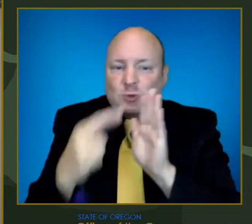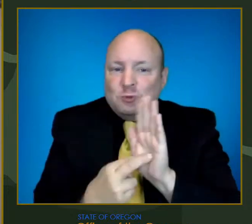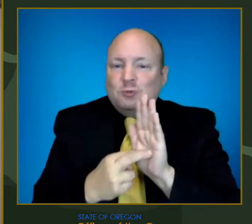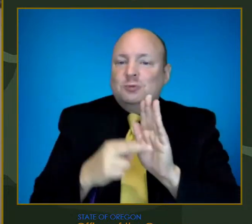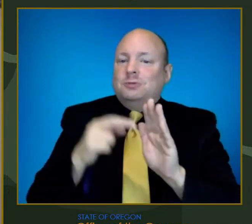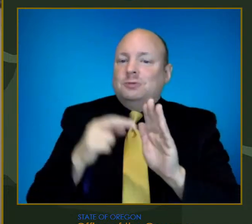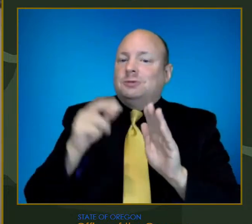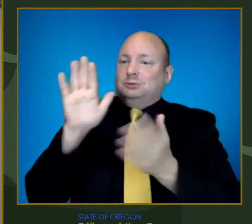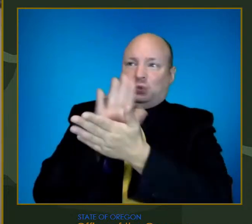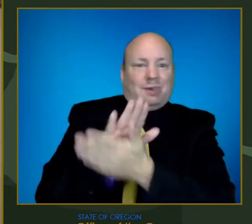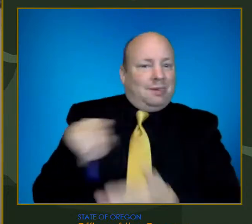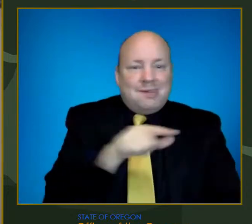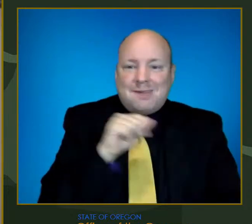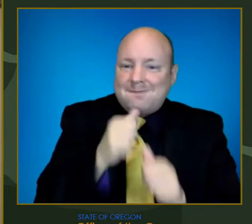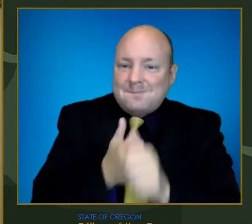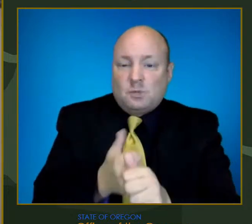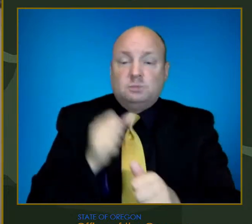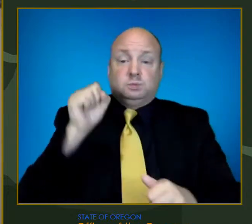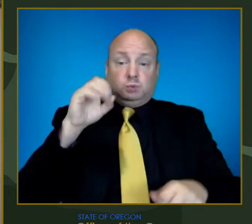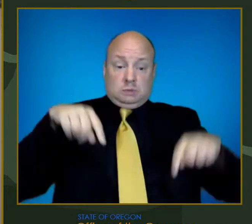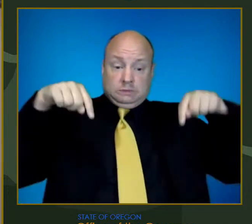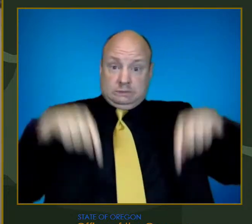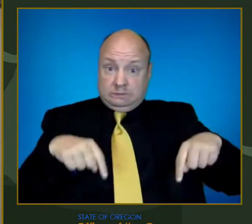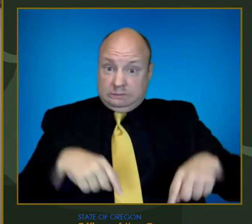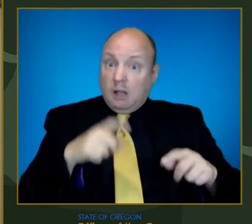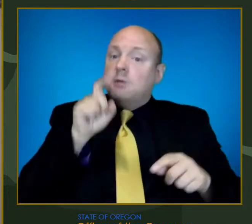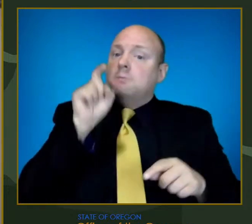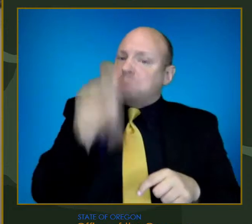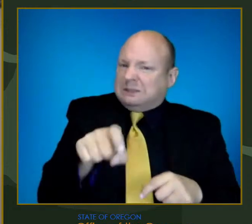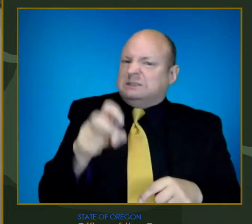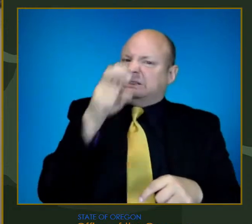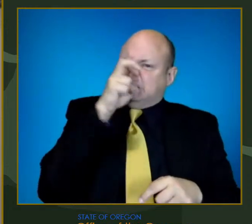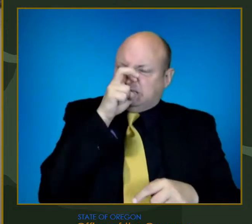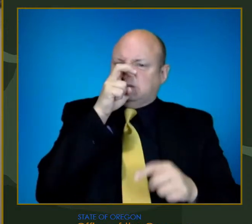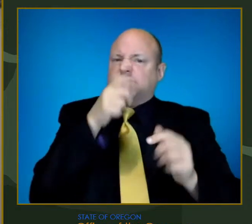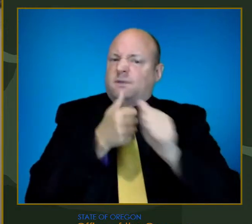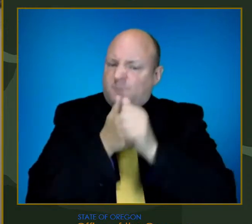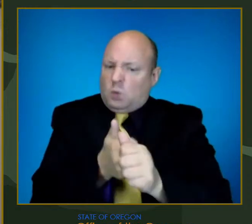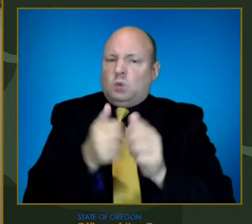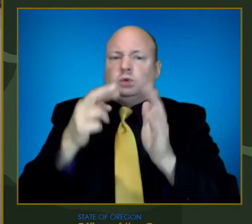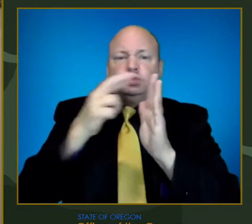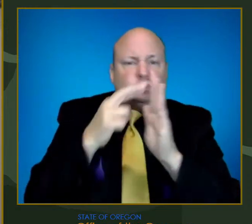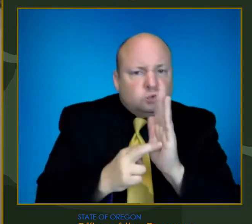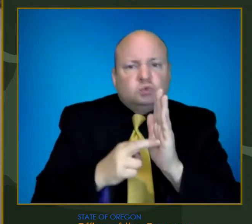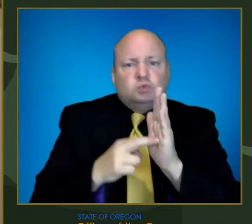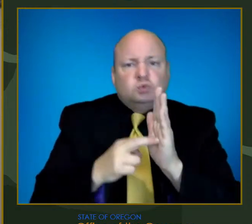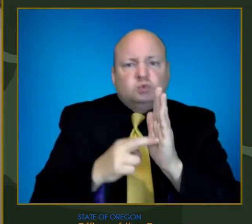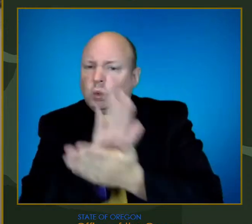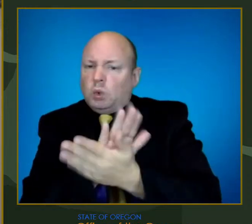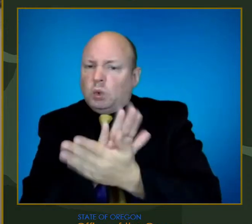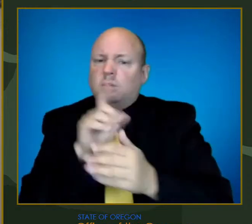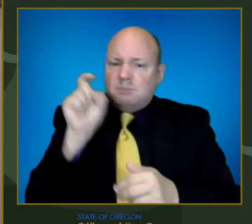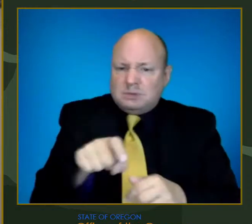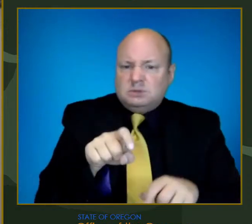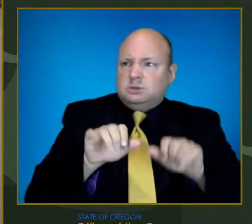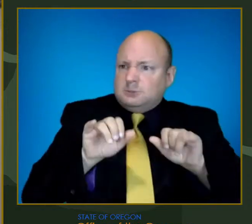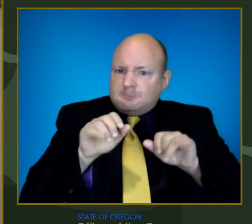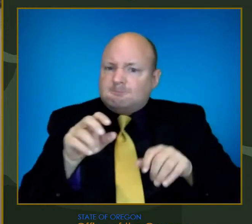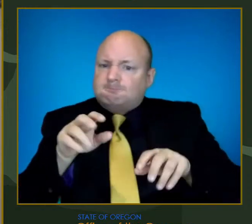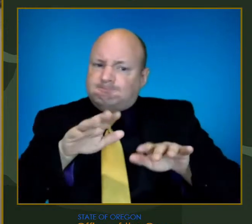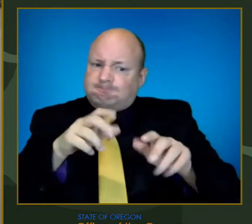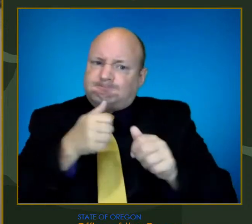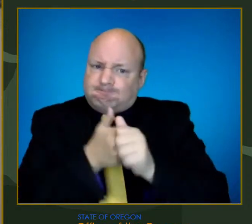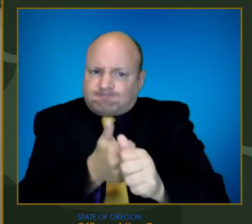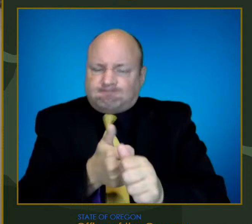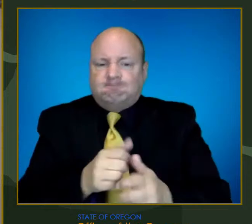full-time, 5 days a week. We have to do everything we can to make that happen. As always, in Oregon,